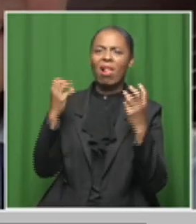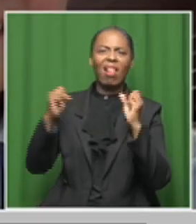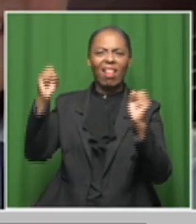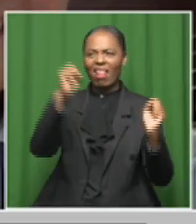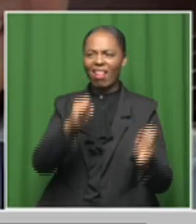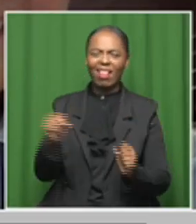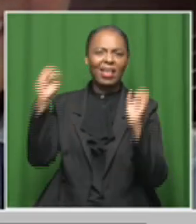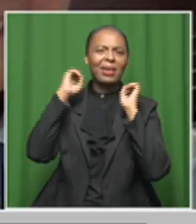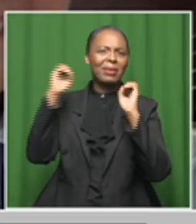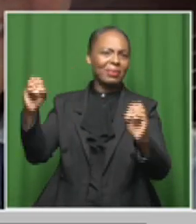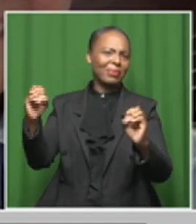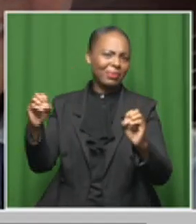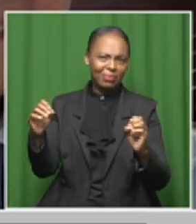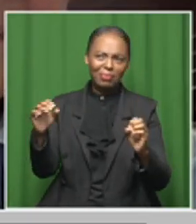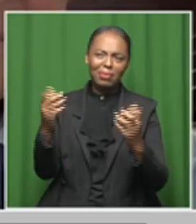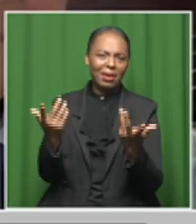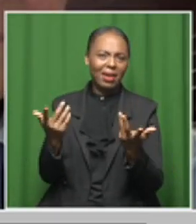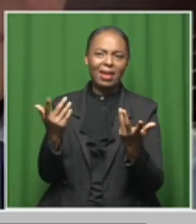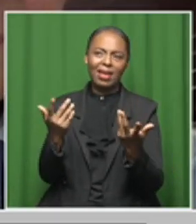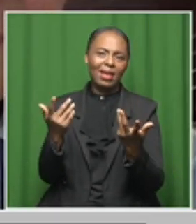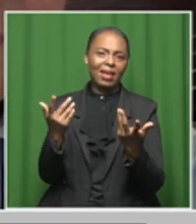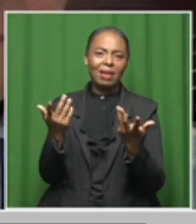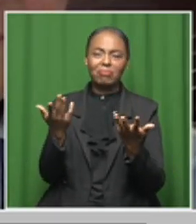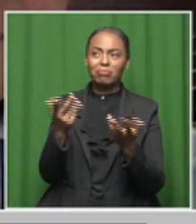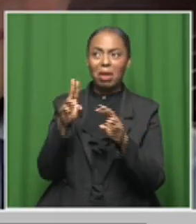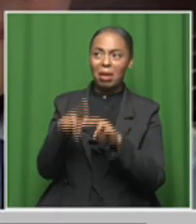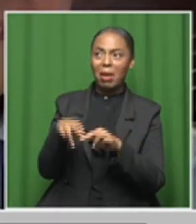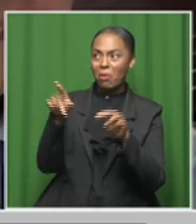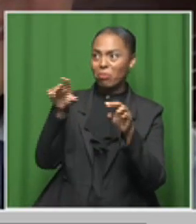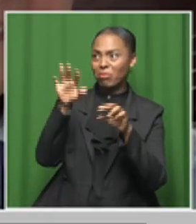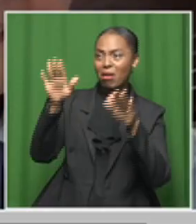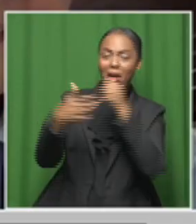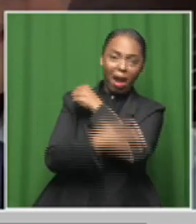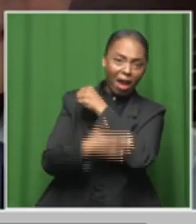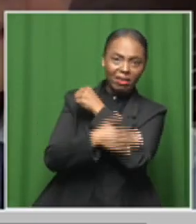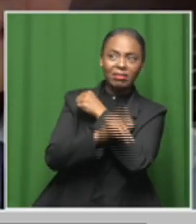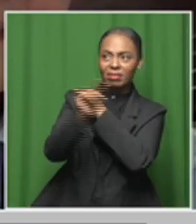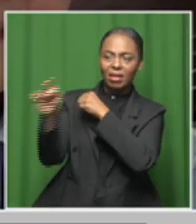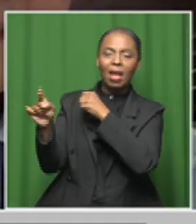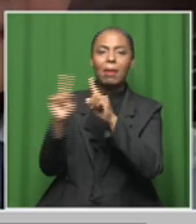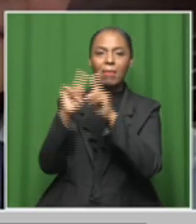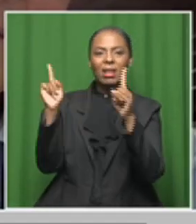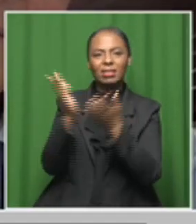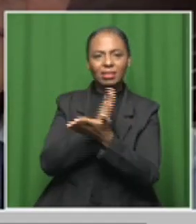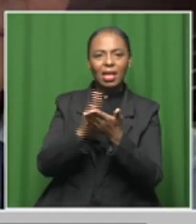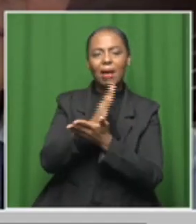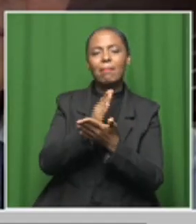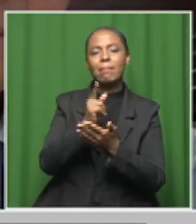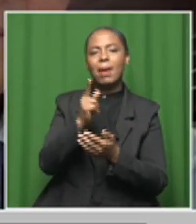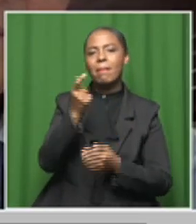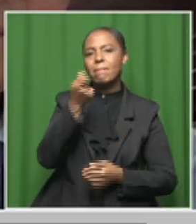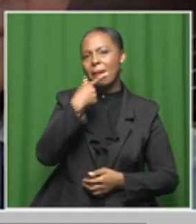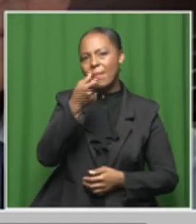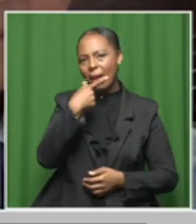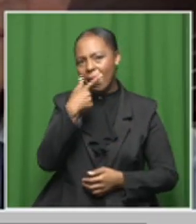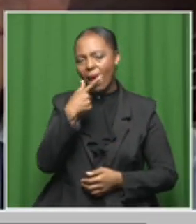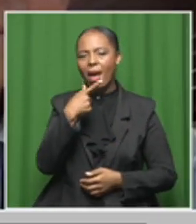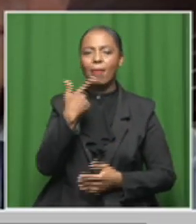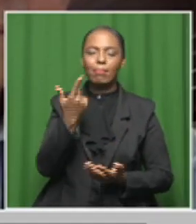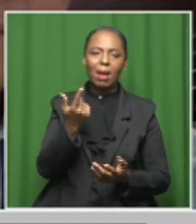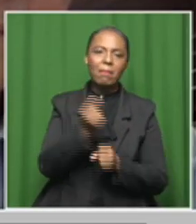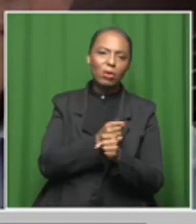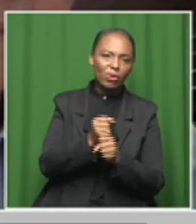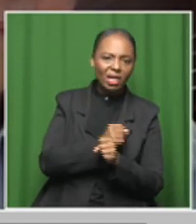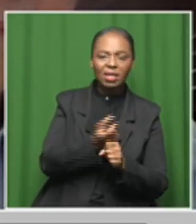down. We don't talk about it here. And very little testing is done. And I know that there are certain medications. I mean, I think the one is, I always hear